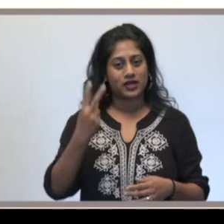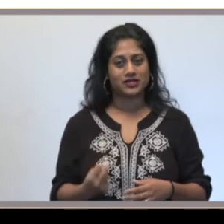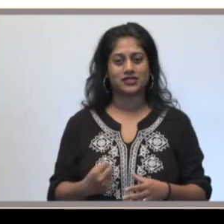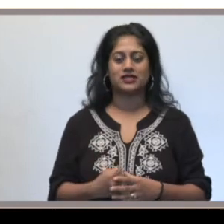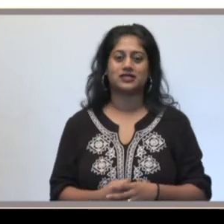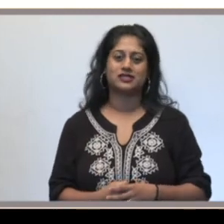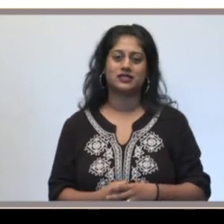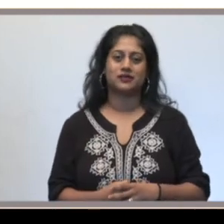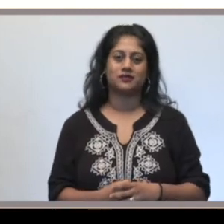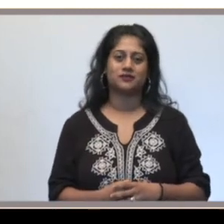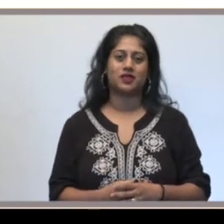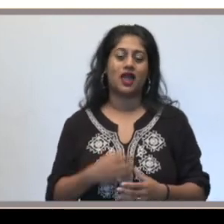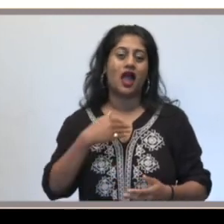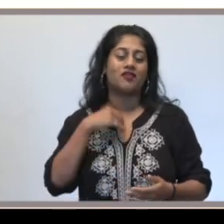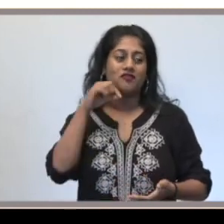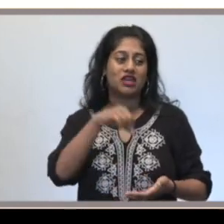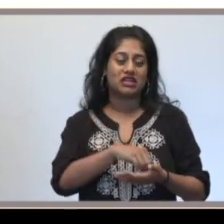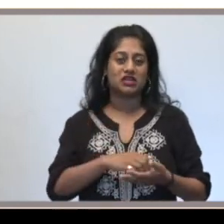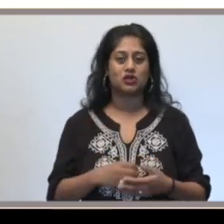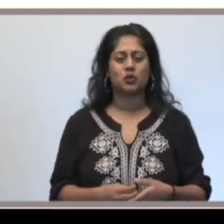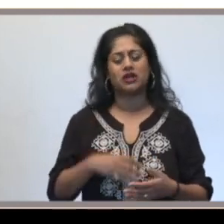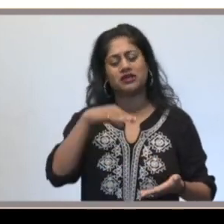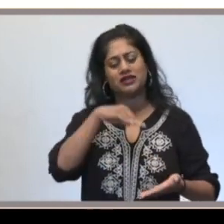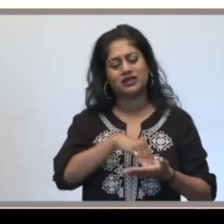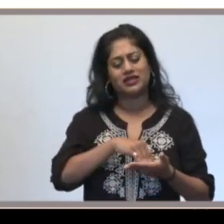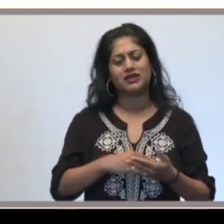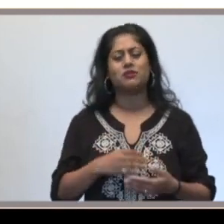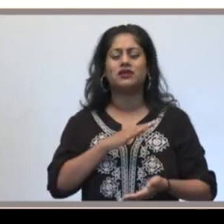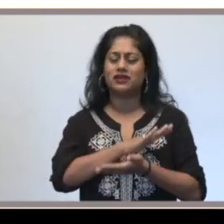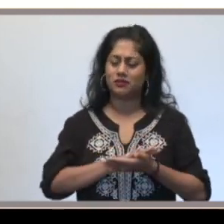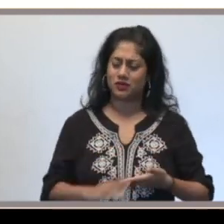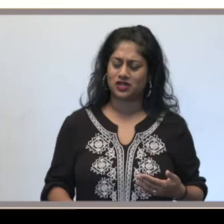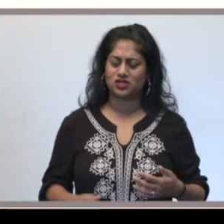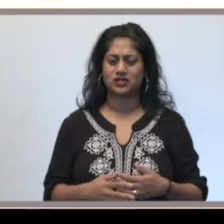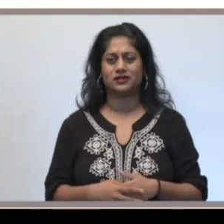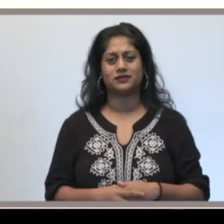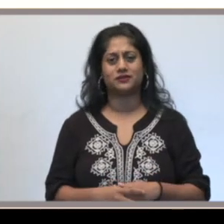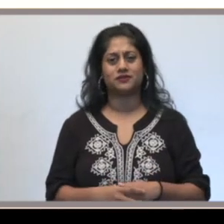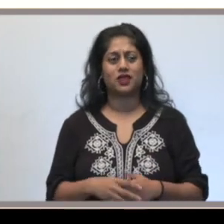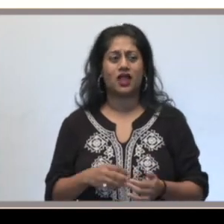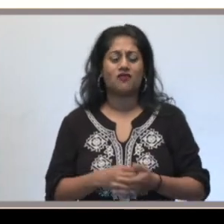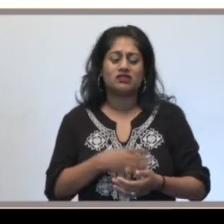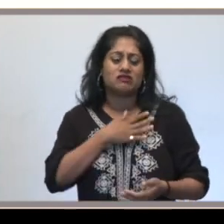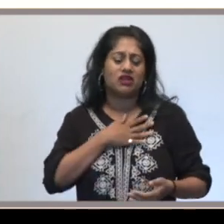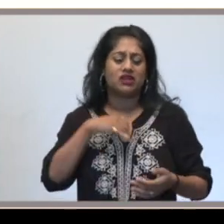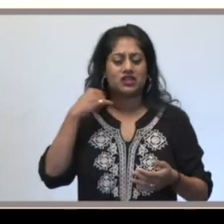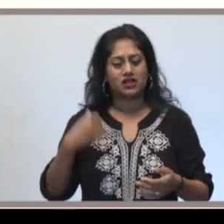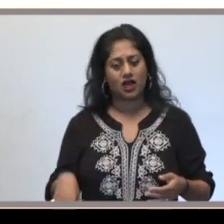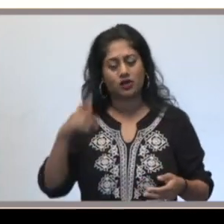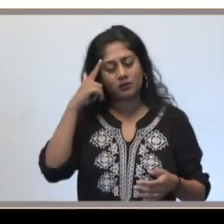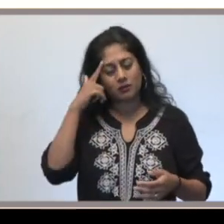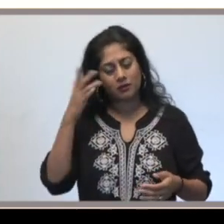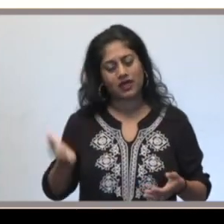events had led me to a deep depression. I had to seek medical help in the services of a psychiatrist and was on